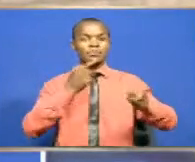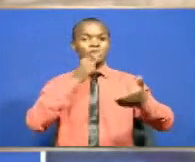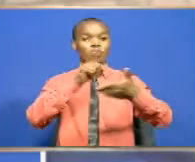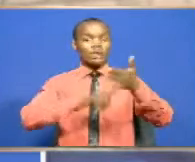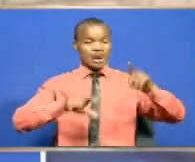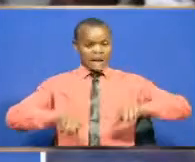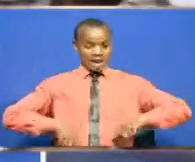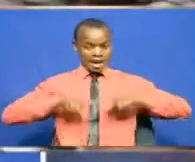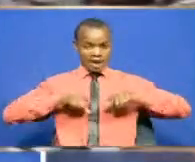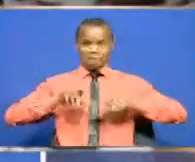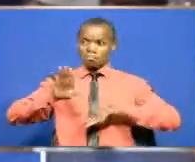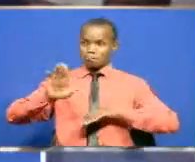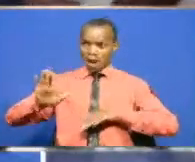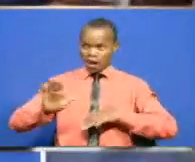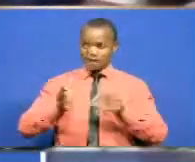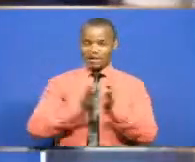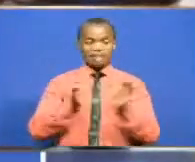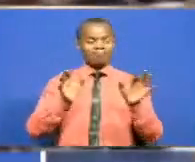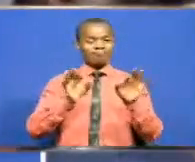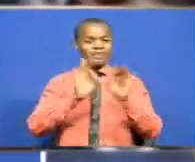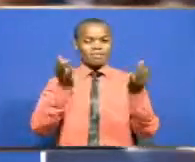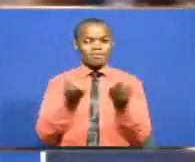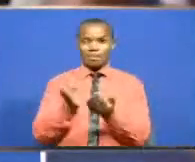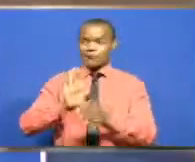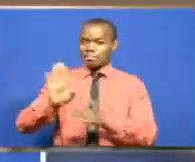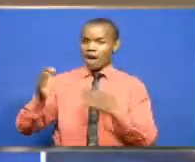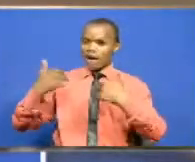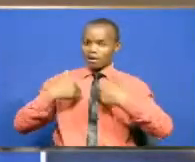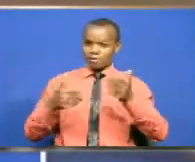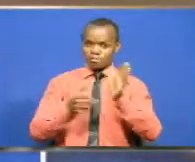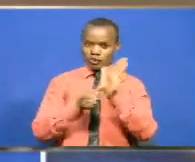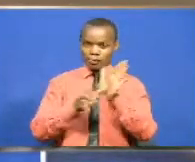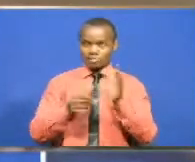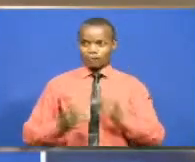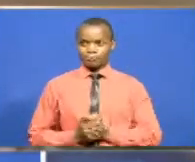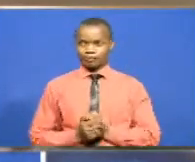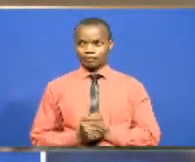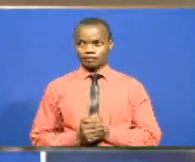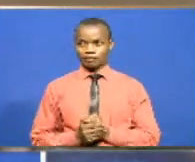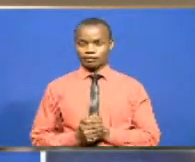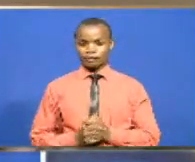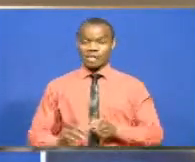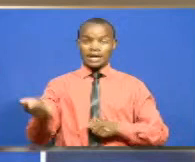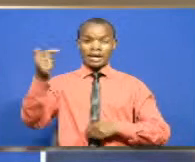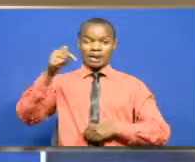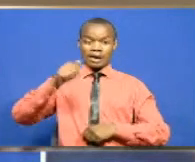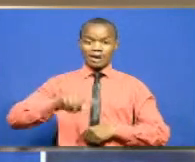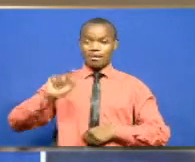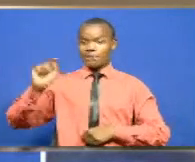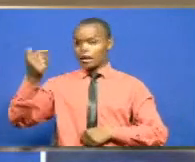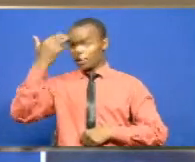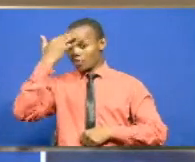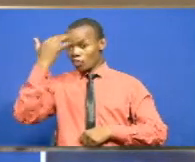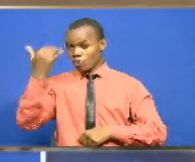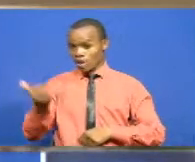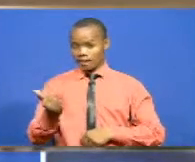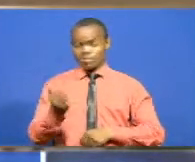of his family members due to his hard political stance. Kimbilia Kenya kutafuta hifadhi ya maisha